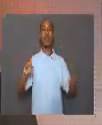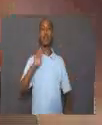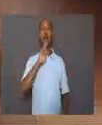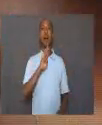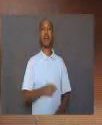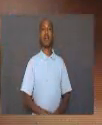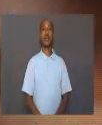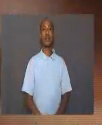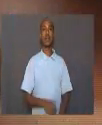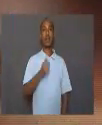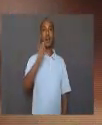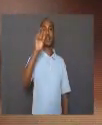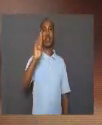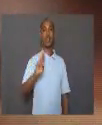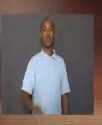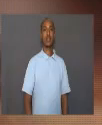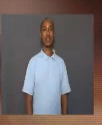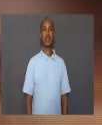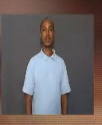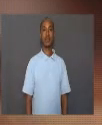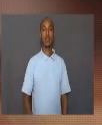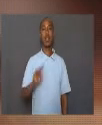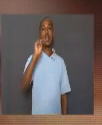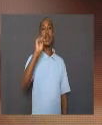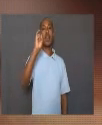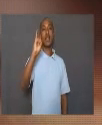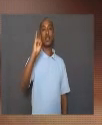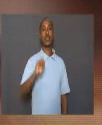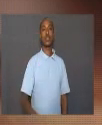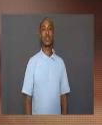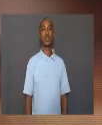are arsenic, nitrogen,